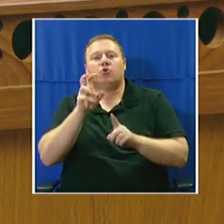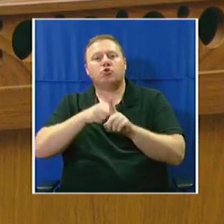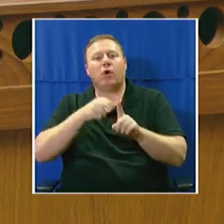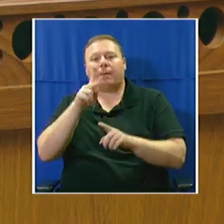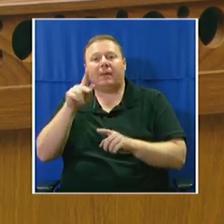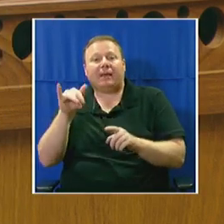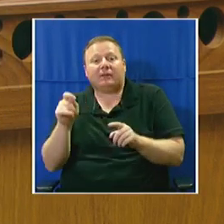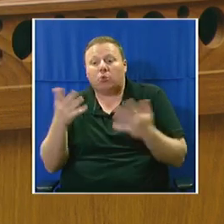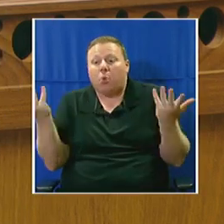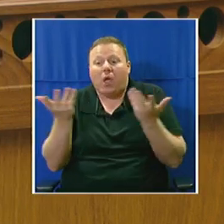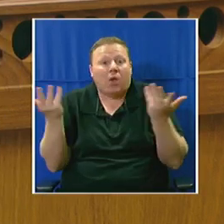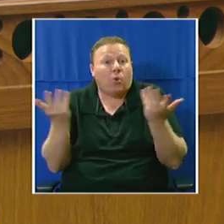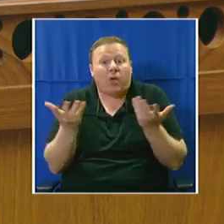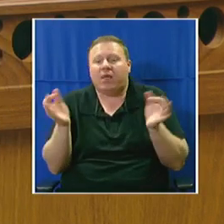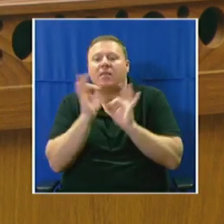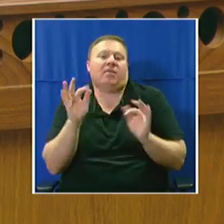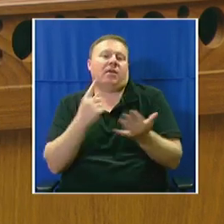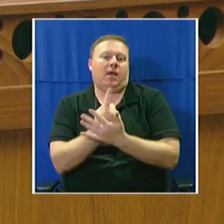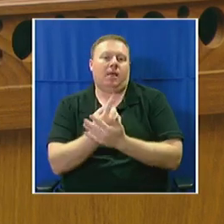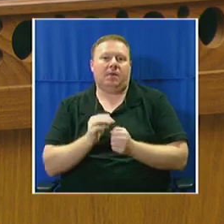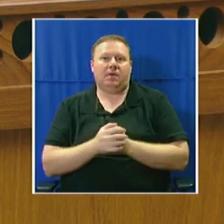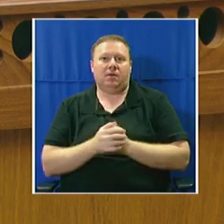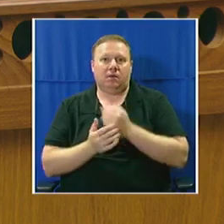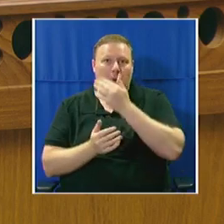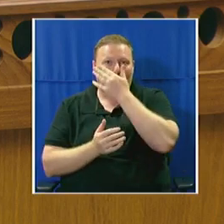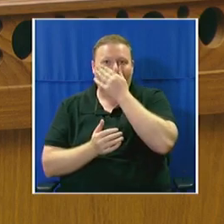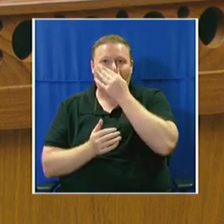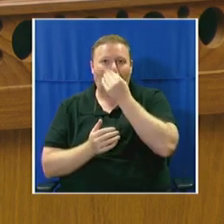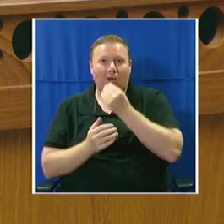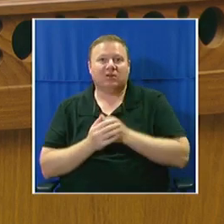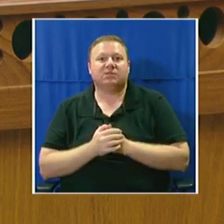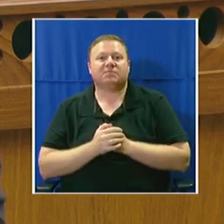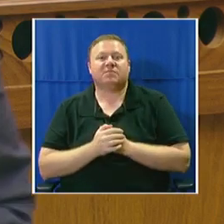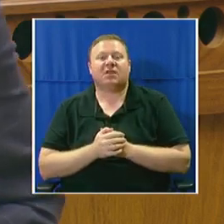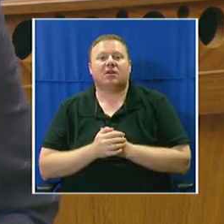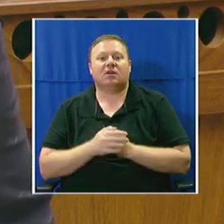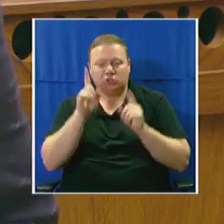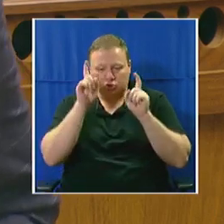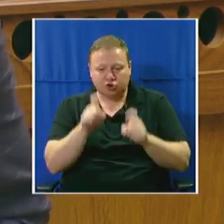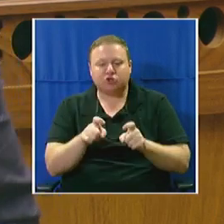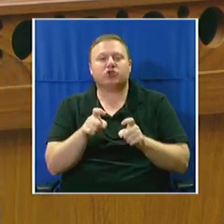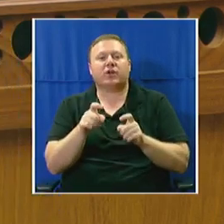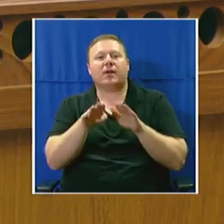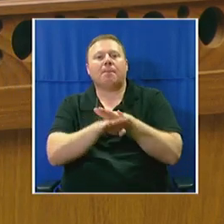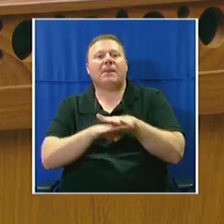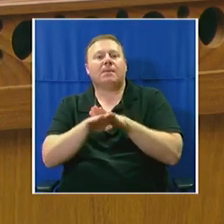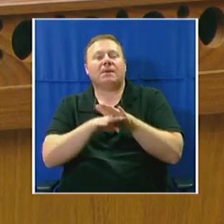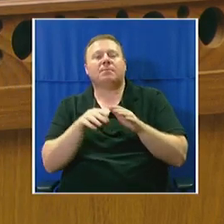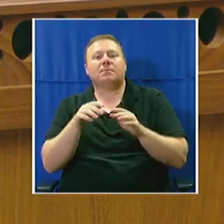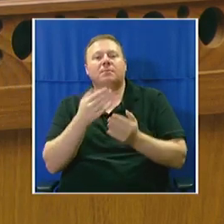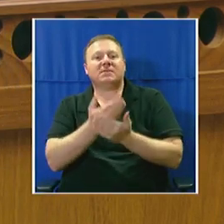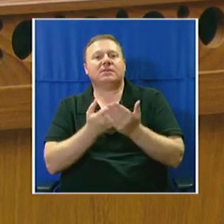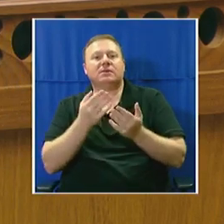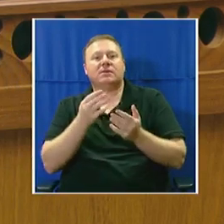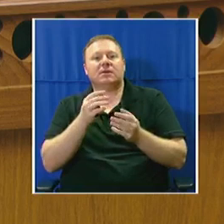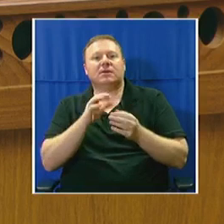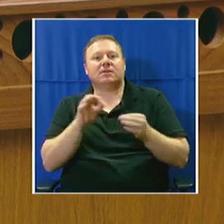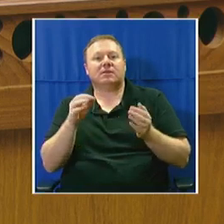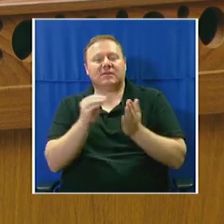forms of violence what has happened nothing to address the backlog of cases the delay in DNA testing and the